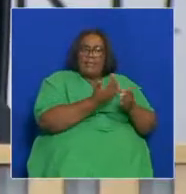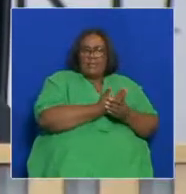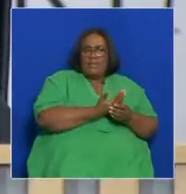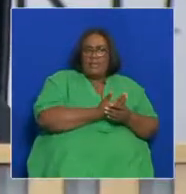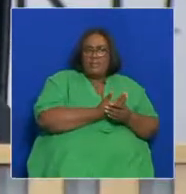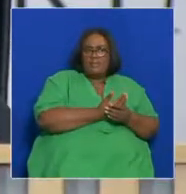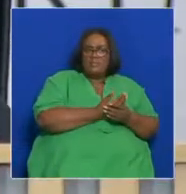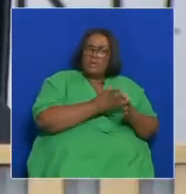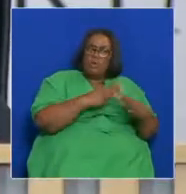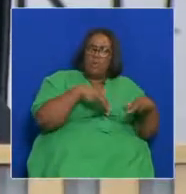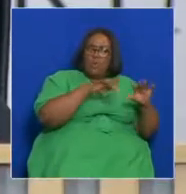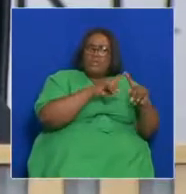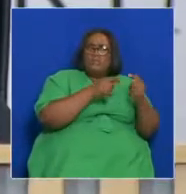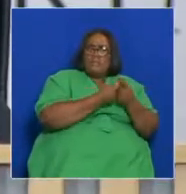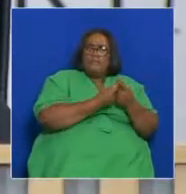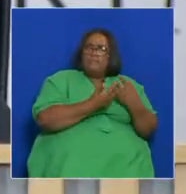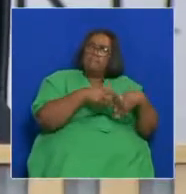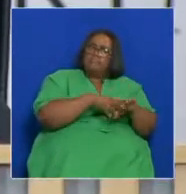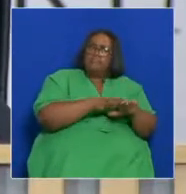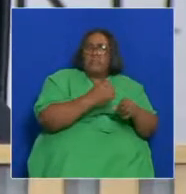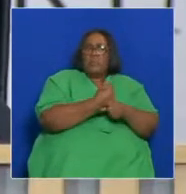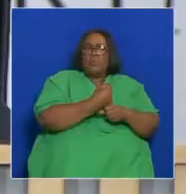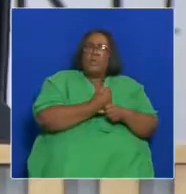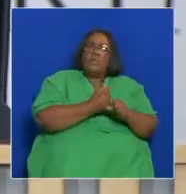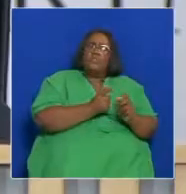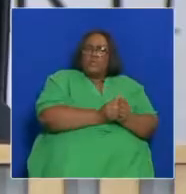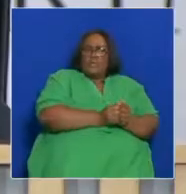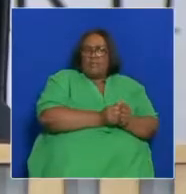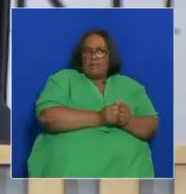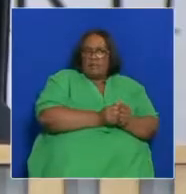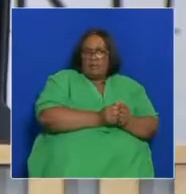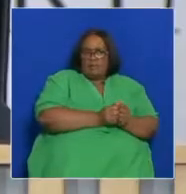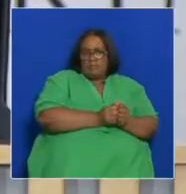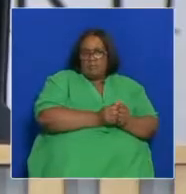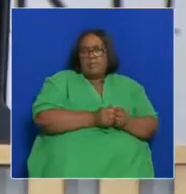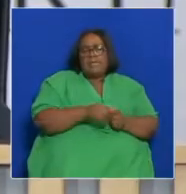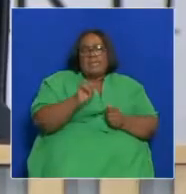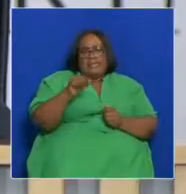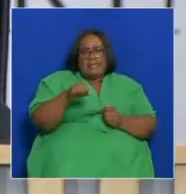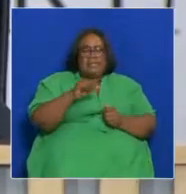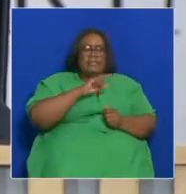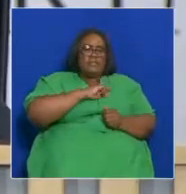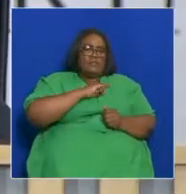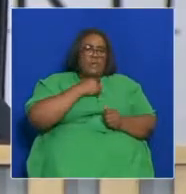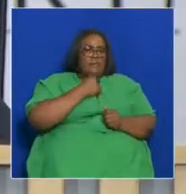Commissioner. And that's why I'm saying not all, in fact,